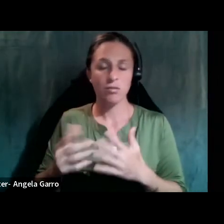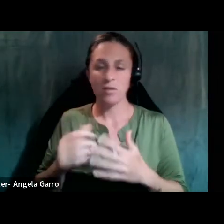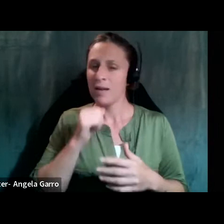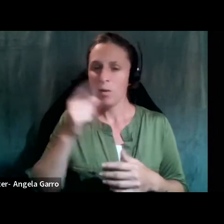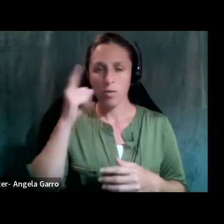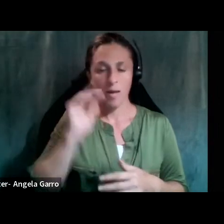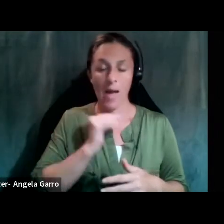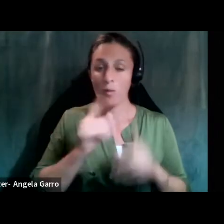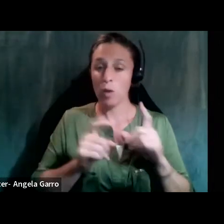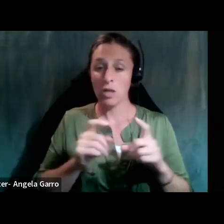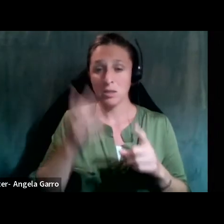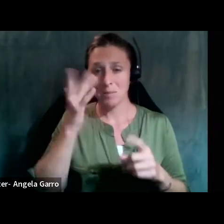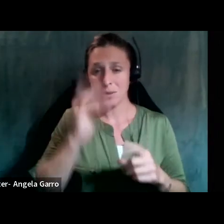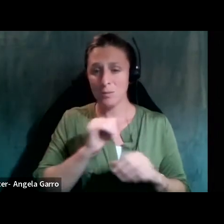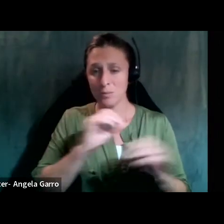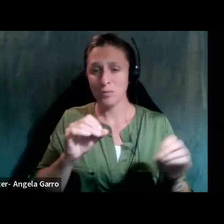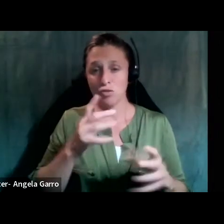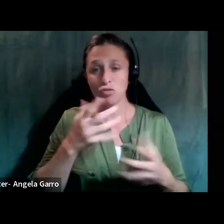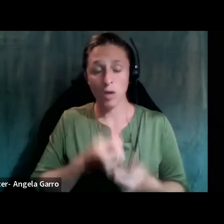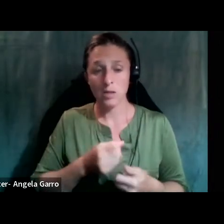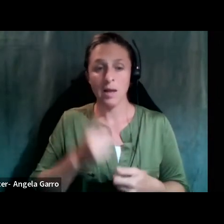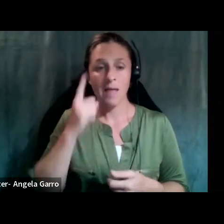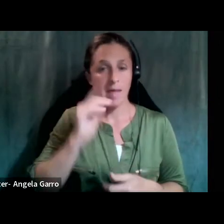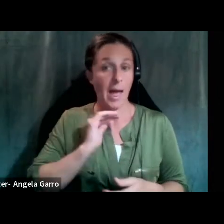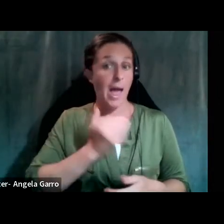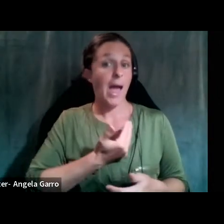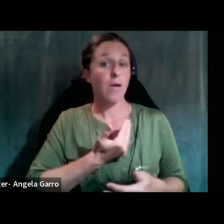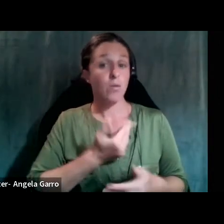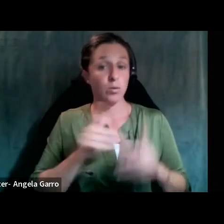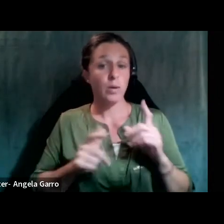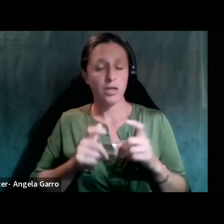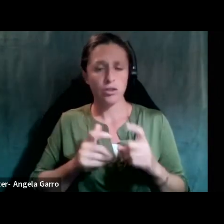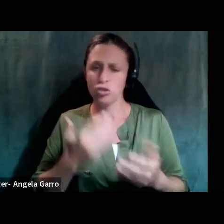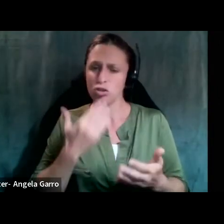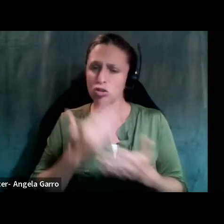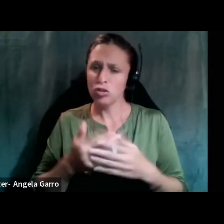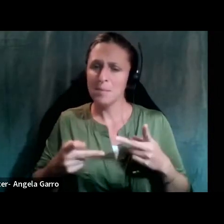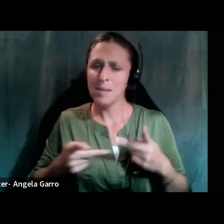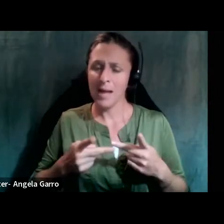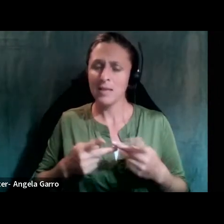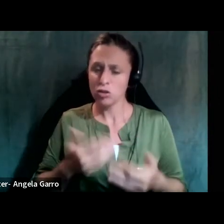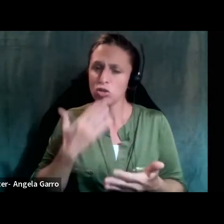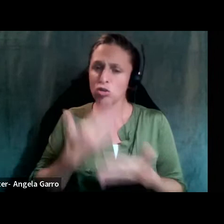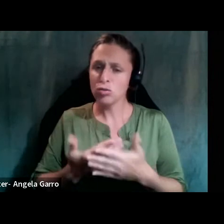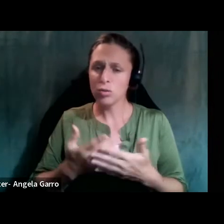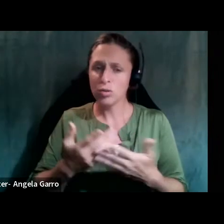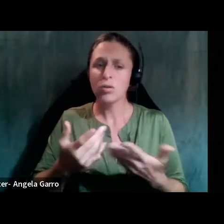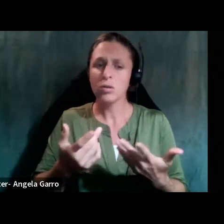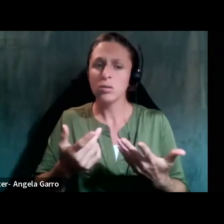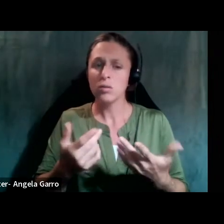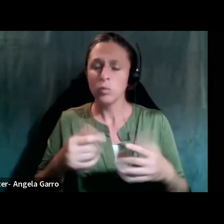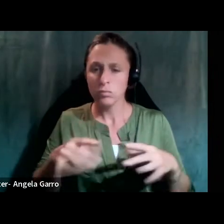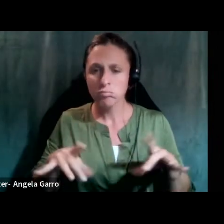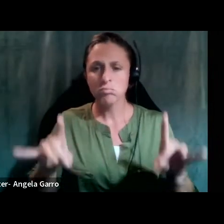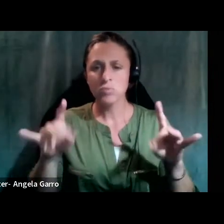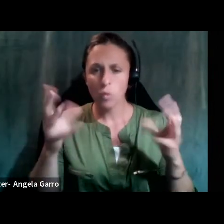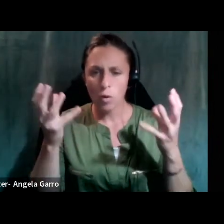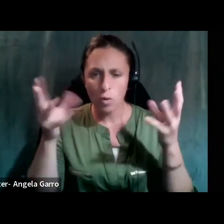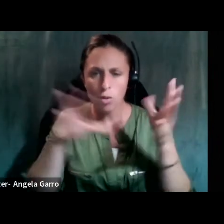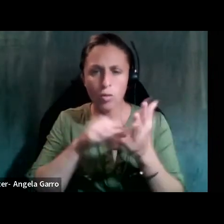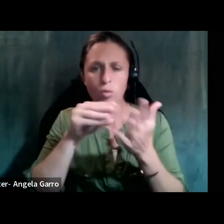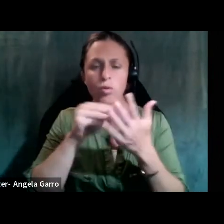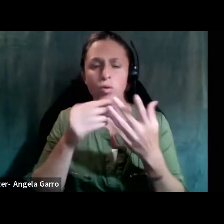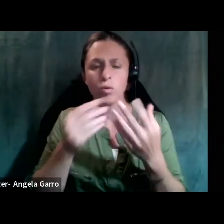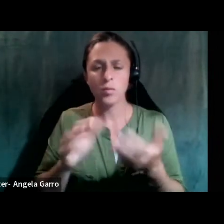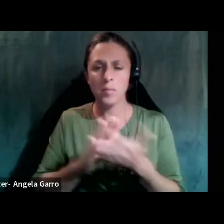So I think that it comes from a good place. And to your point, asking questions, it is good, especially when we're asking to learn and asking to